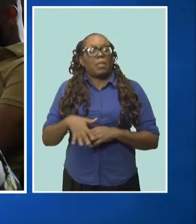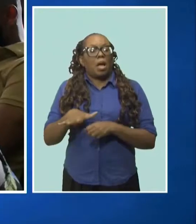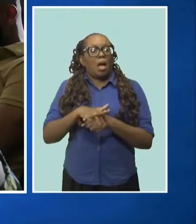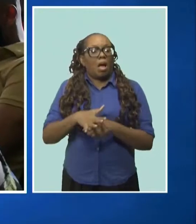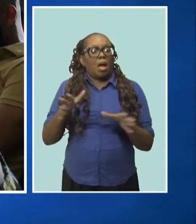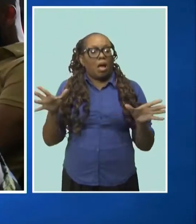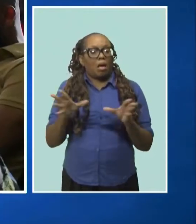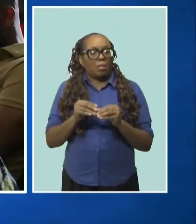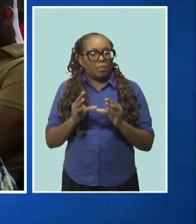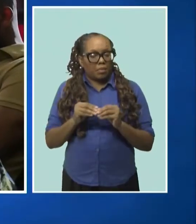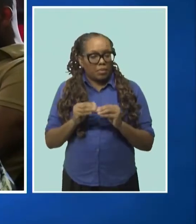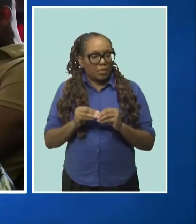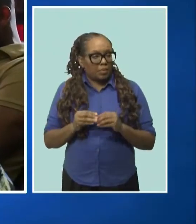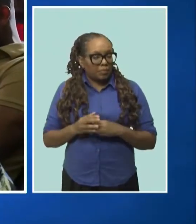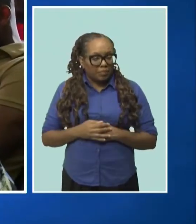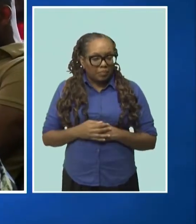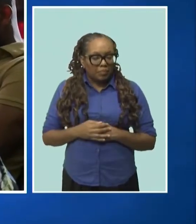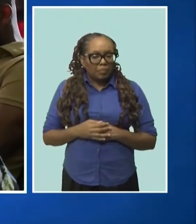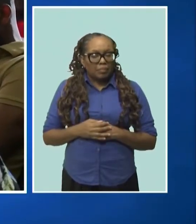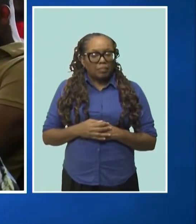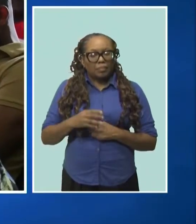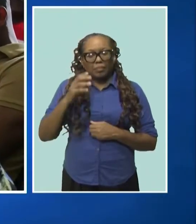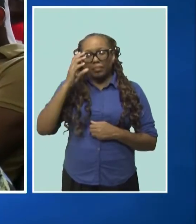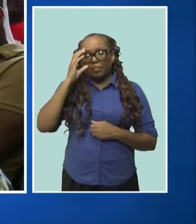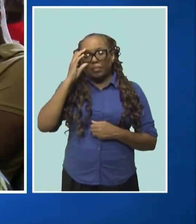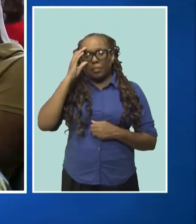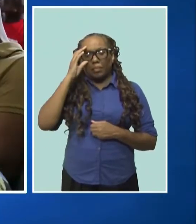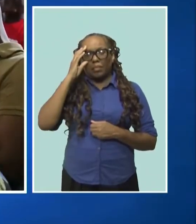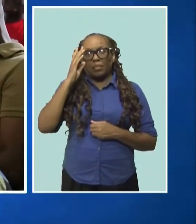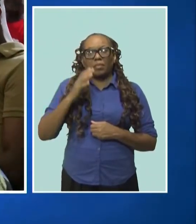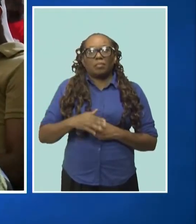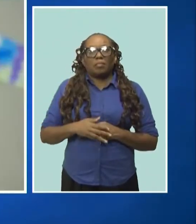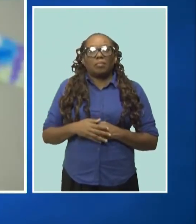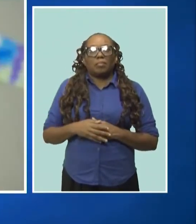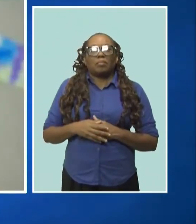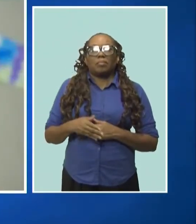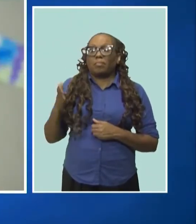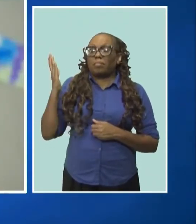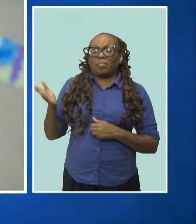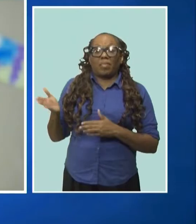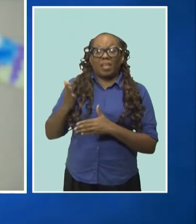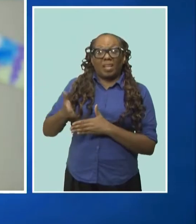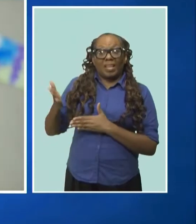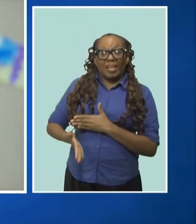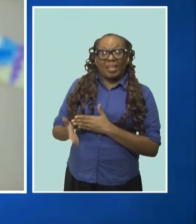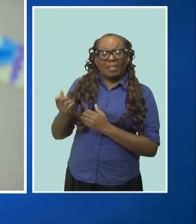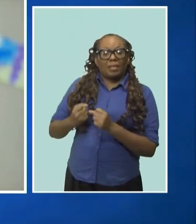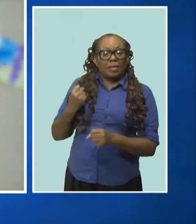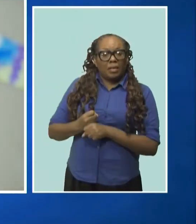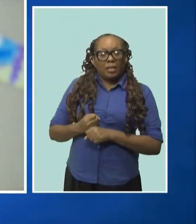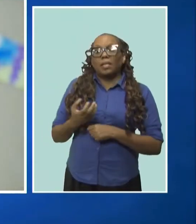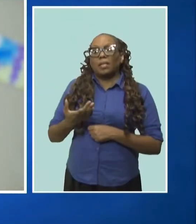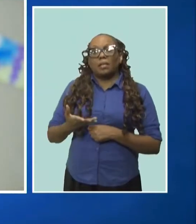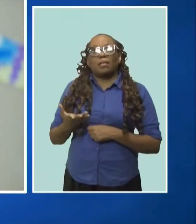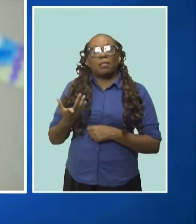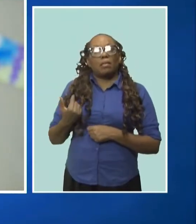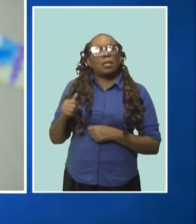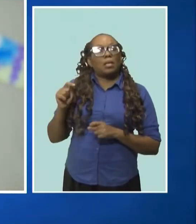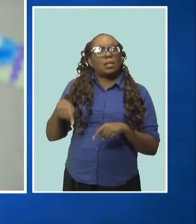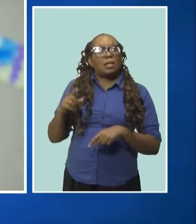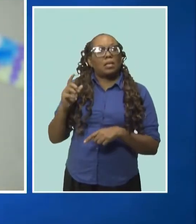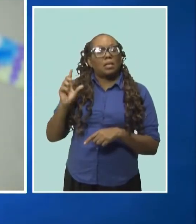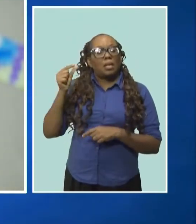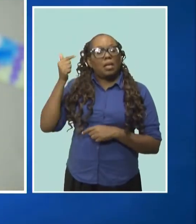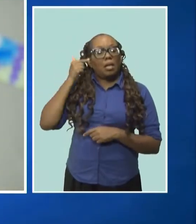constituency branch meeting at the Cuthbert Moore Primary. That by the end of this year, and surely by the end of our term, this government would have